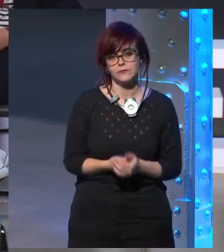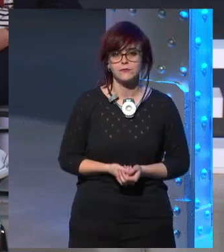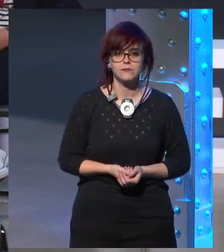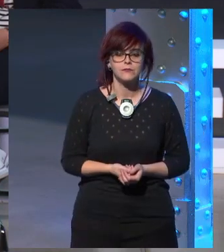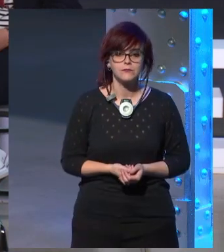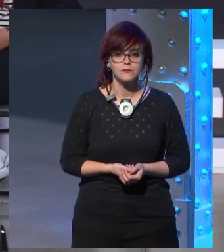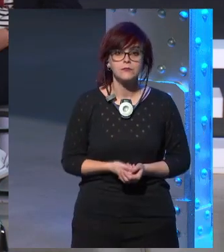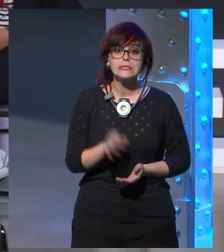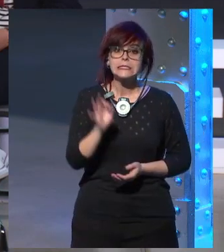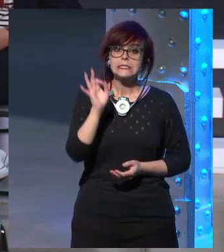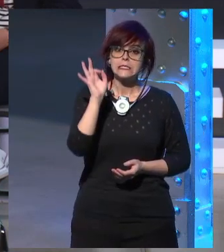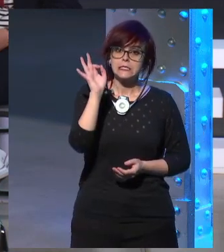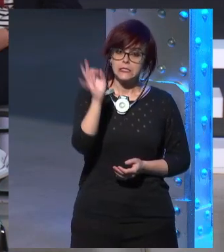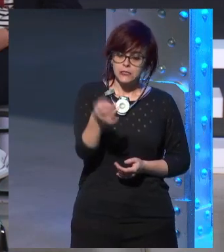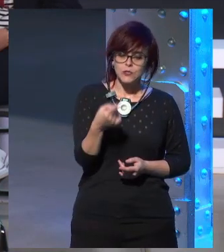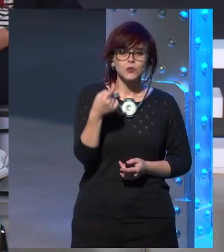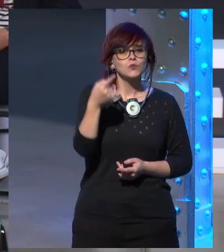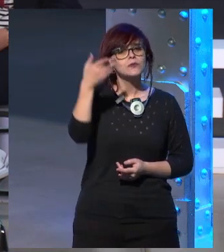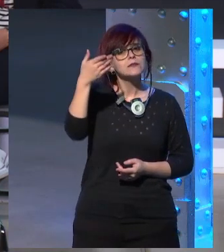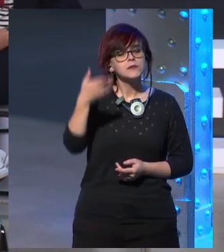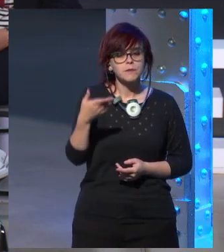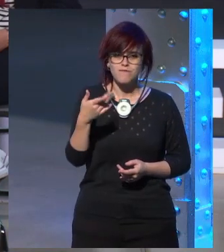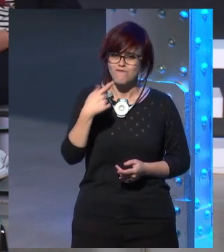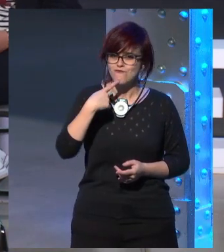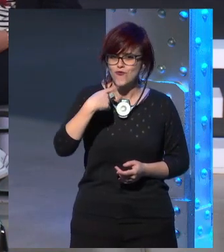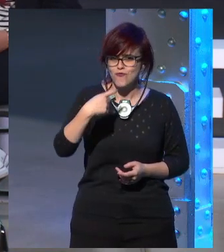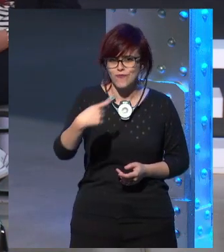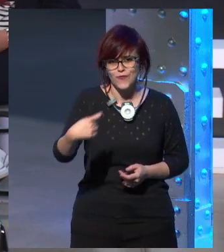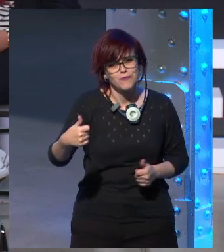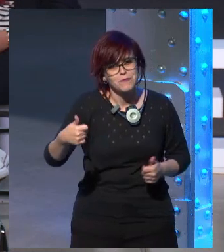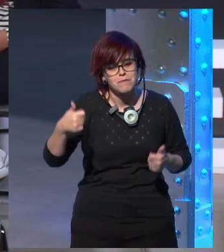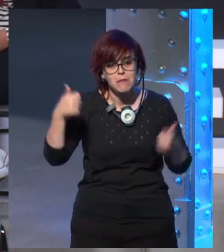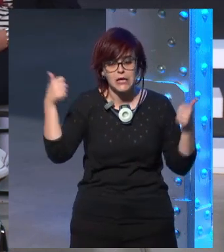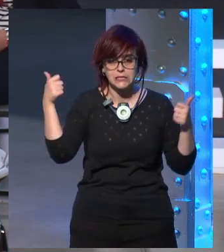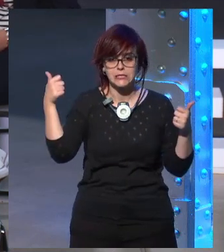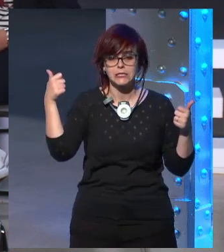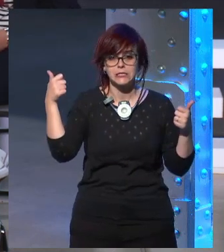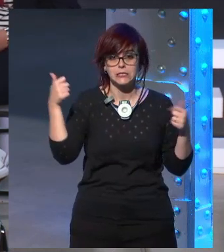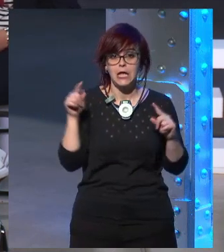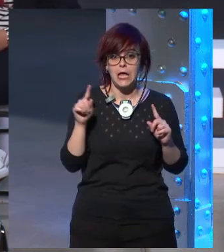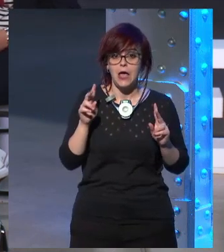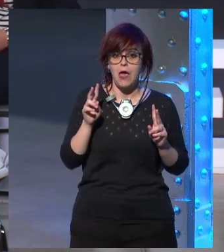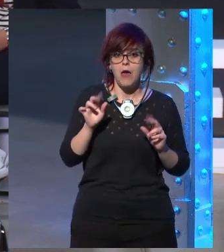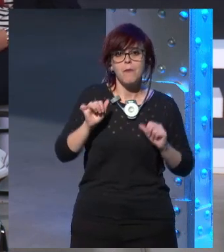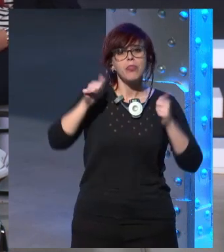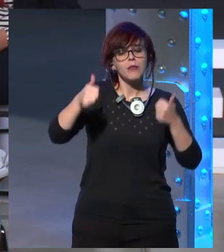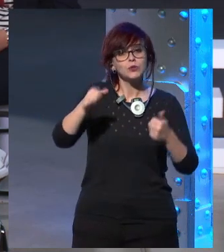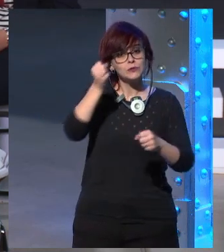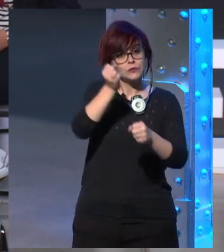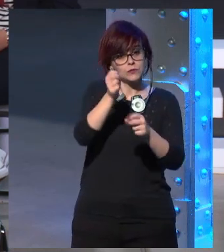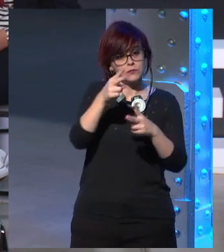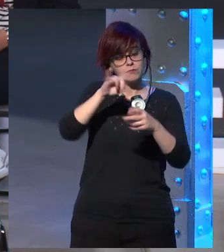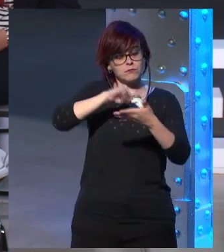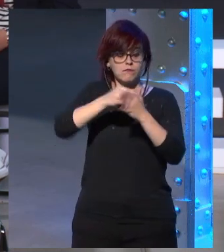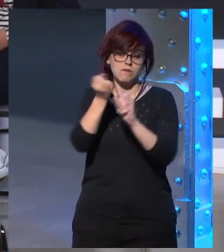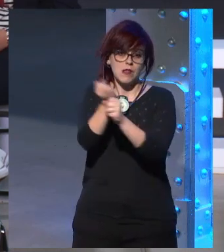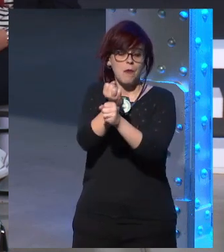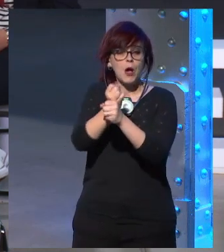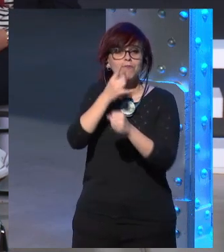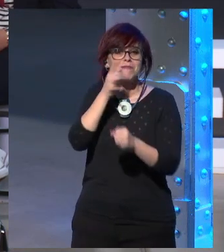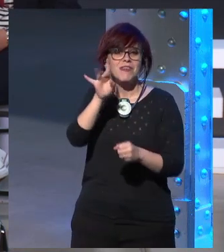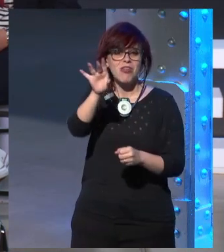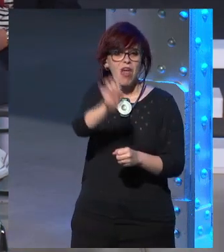of the hardest things, when I started this work again 10 or 15 years ago, we consciously shifted from using the word education to